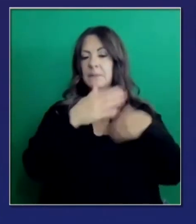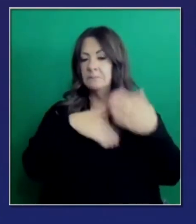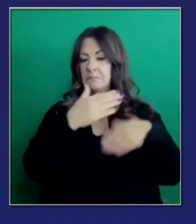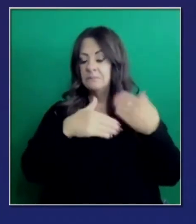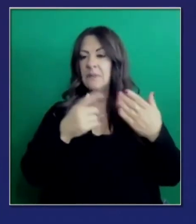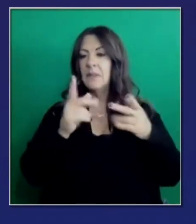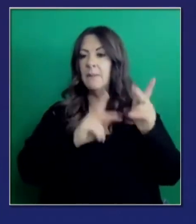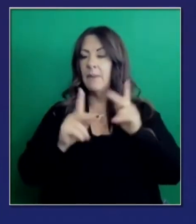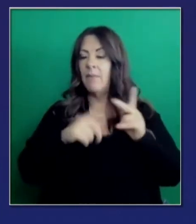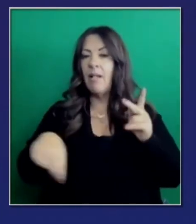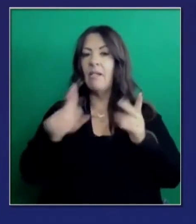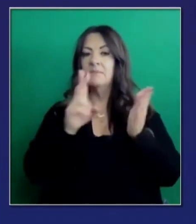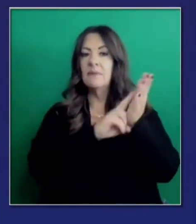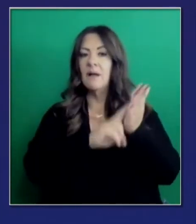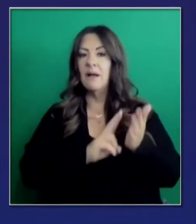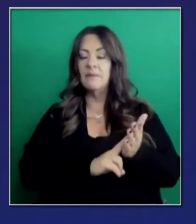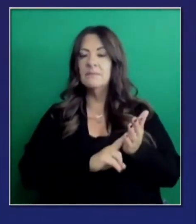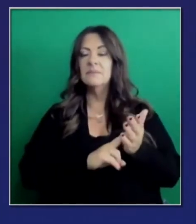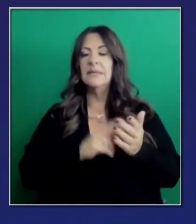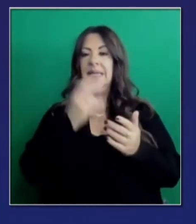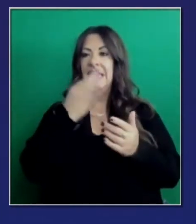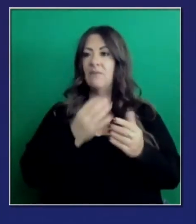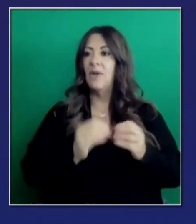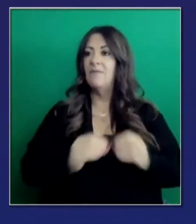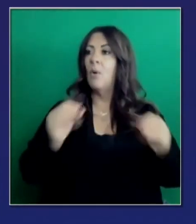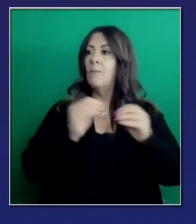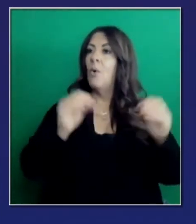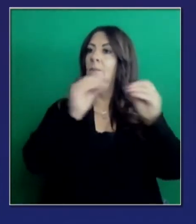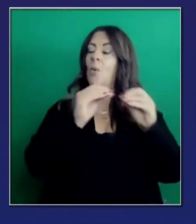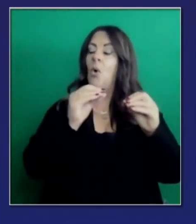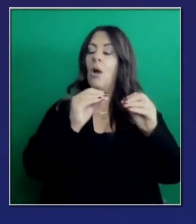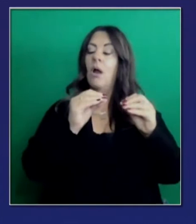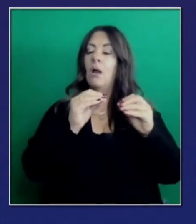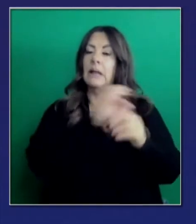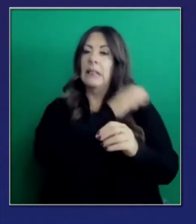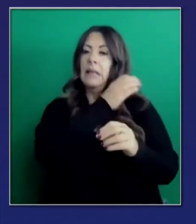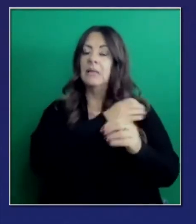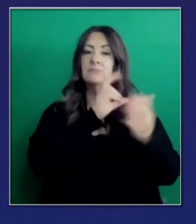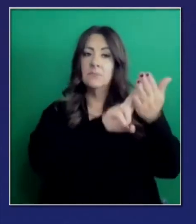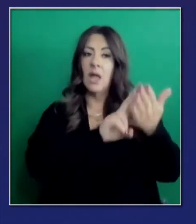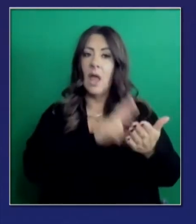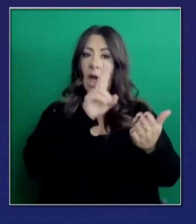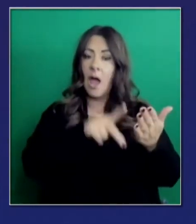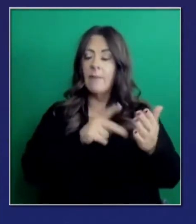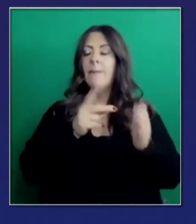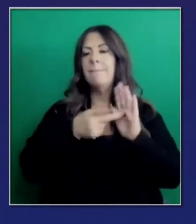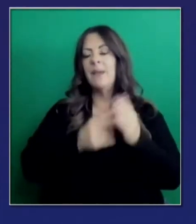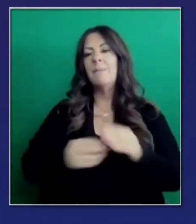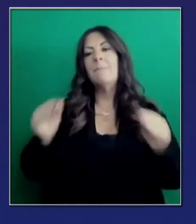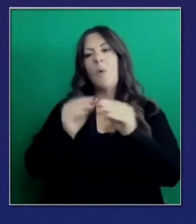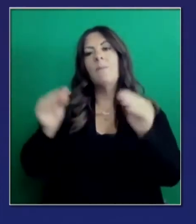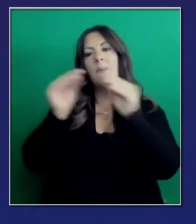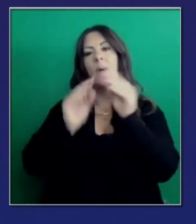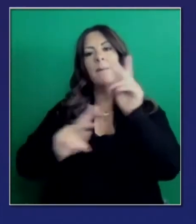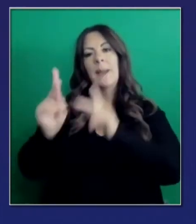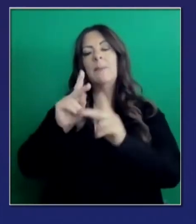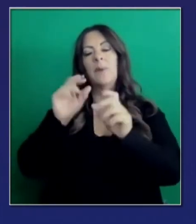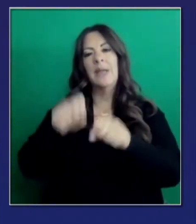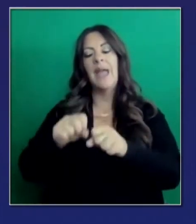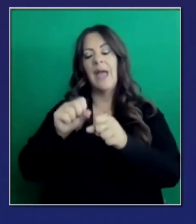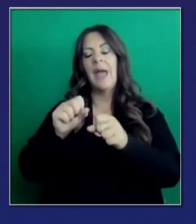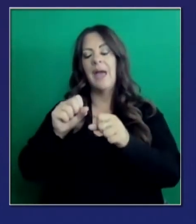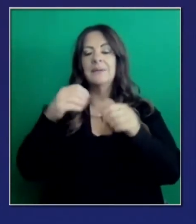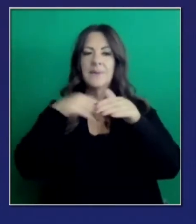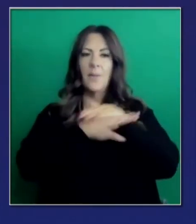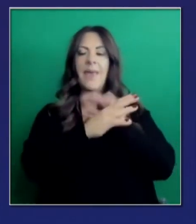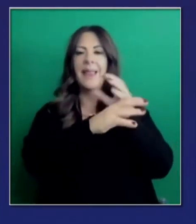and more clinics sign up, more and more opportunities avail themselves, more and more capacity is made available, at least on this